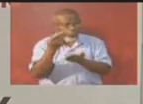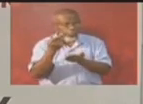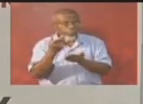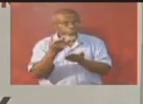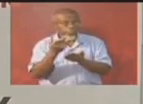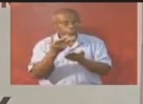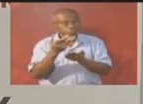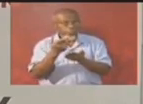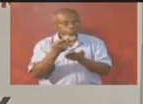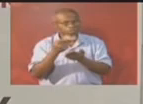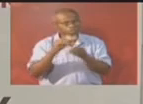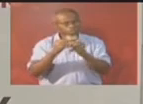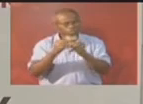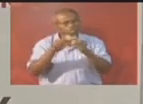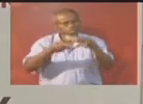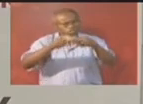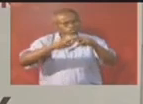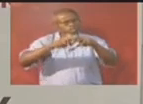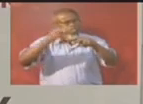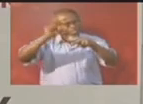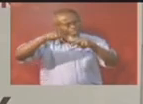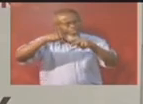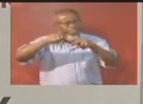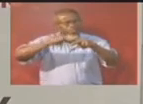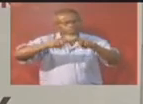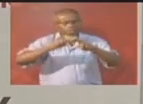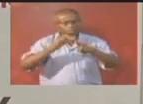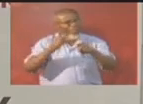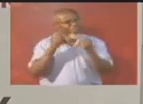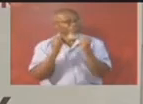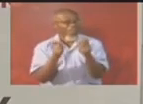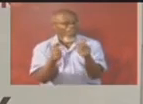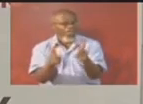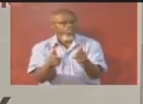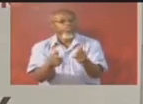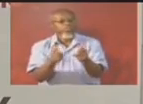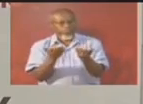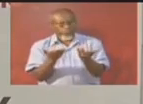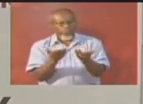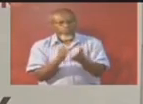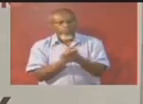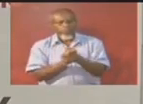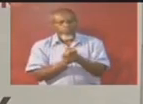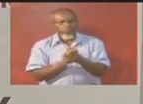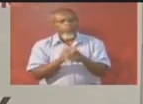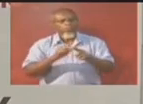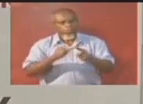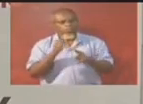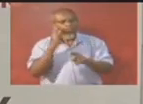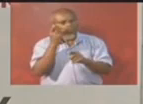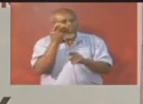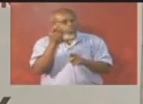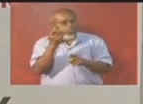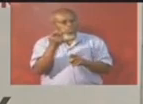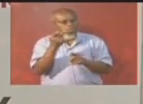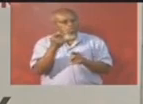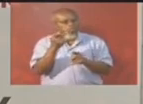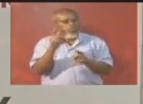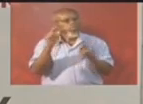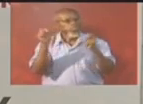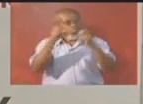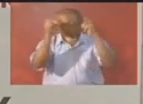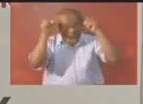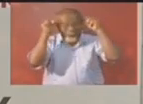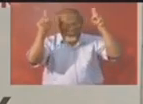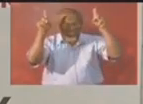haven't been increasing as quickly. And we're hoping that this is signaling the beginning of success with those braking measures.